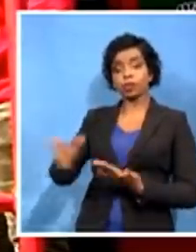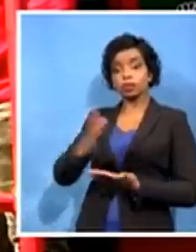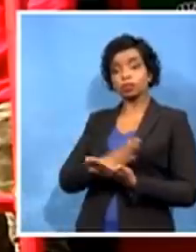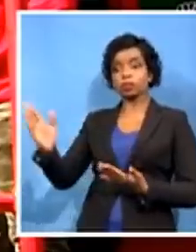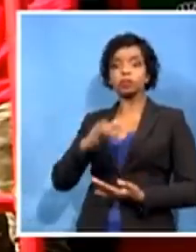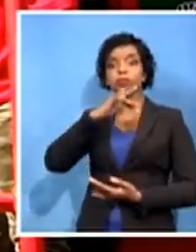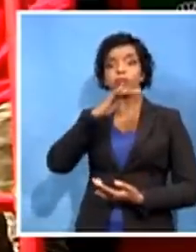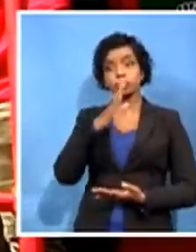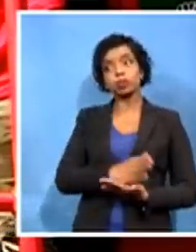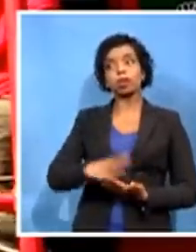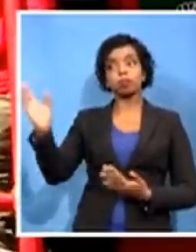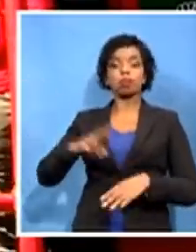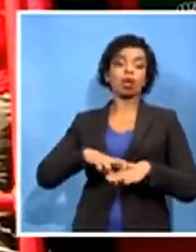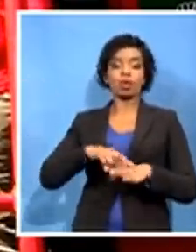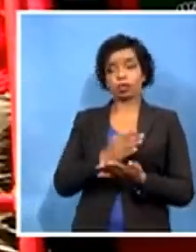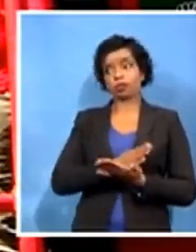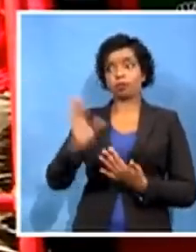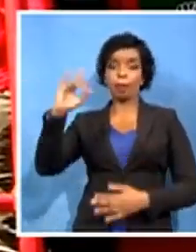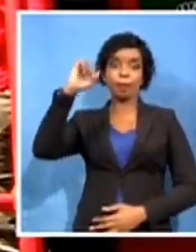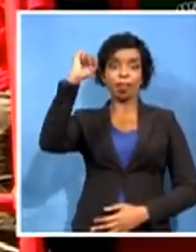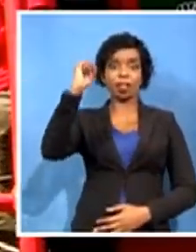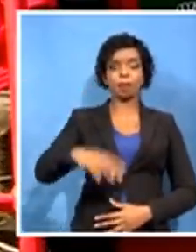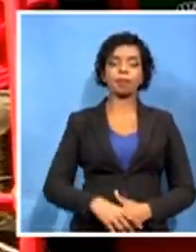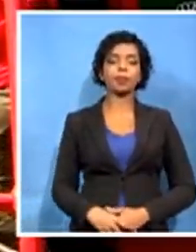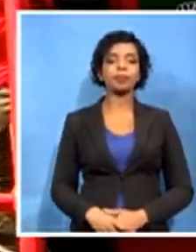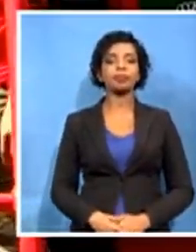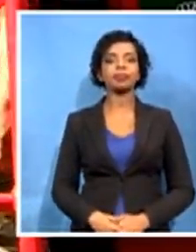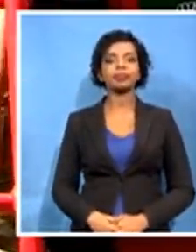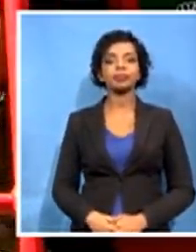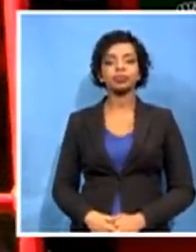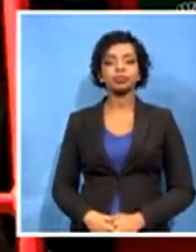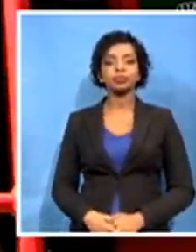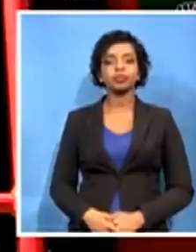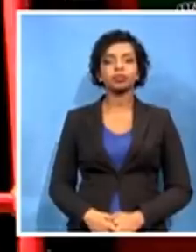Amanda! We've got Commissar Sharon Likape.